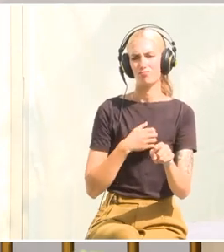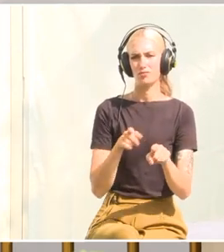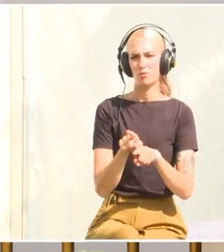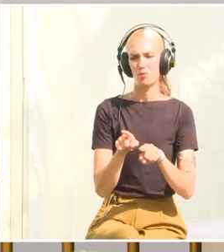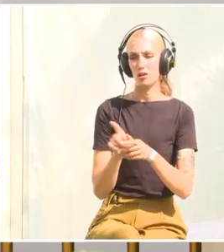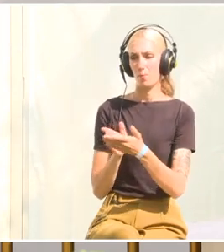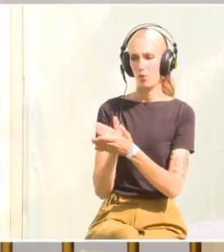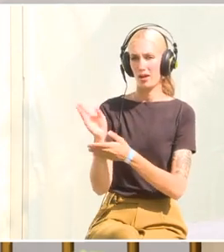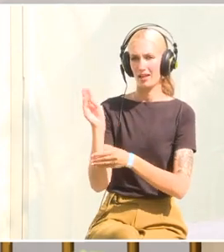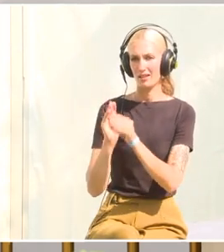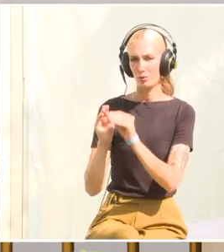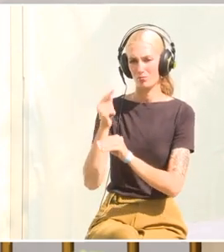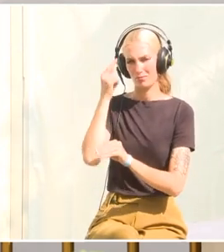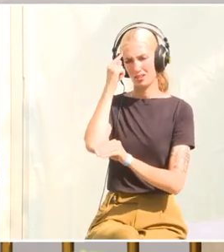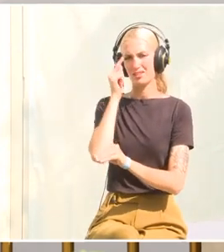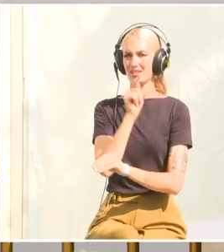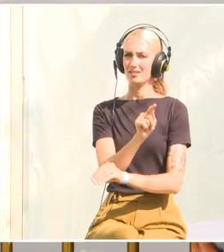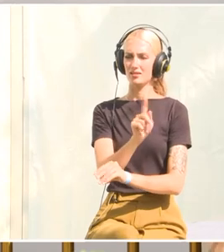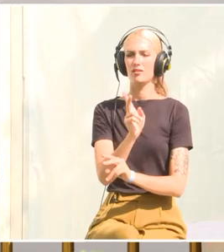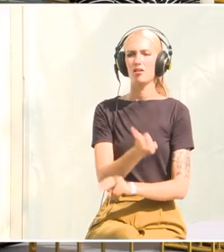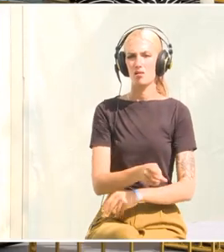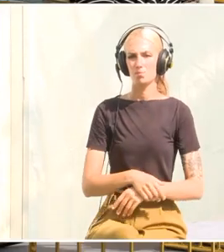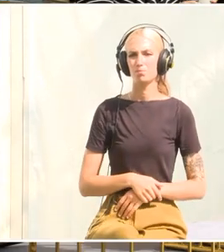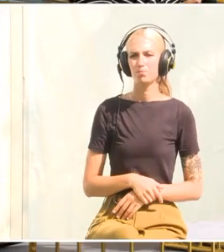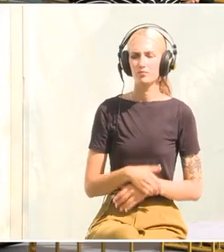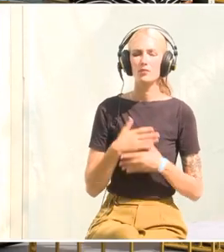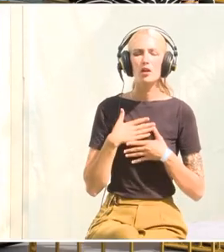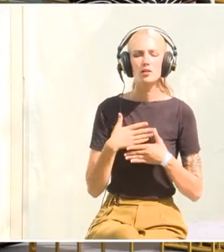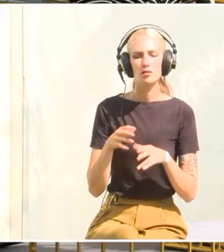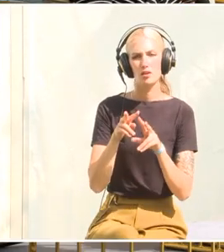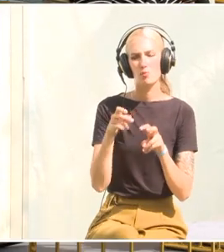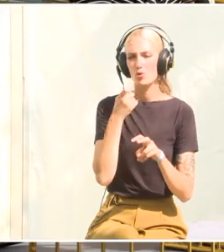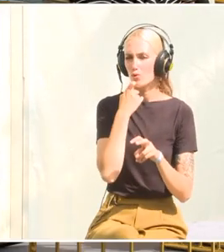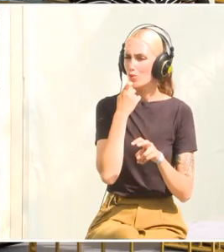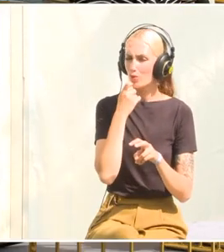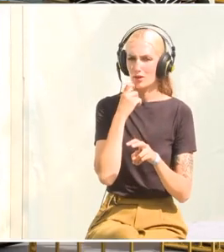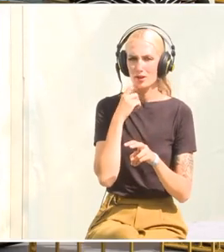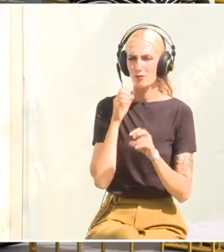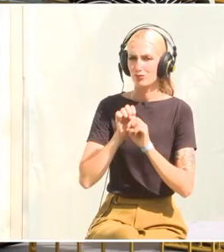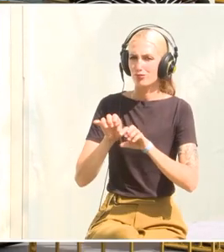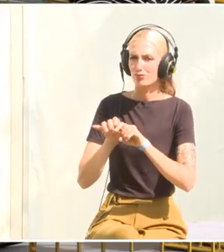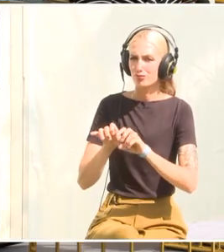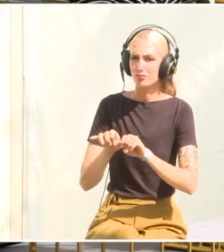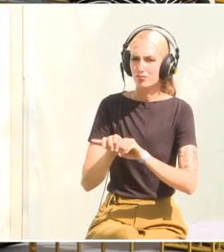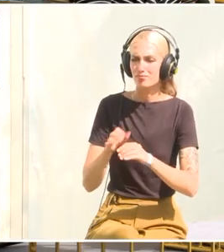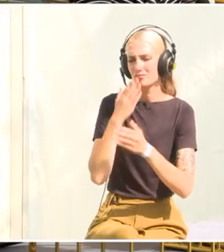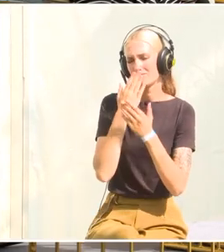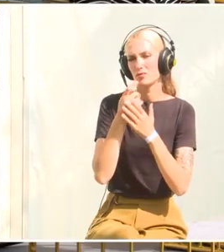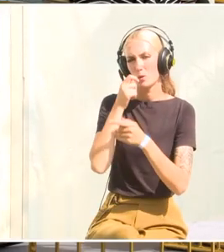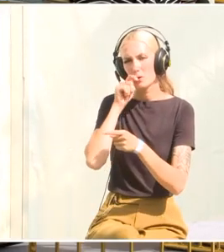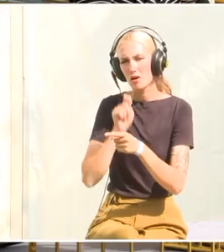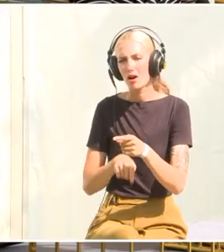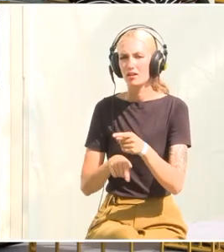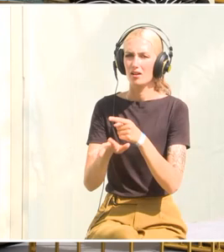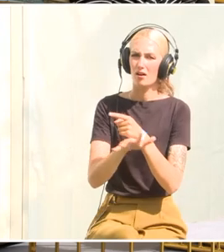thinking about that also. Yeah, thank you. There were lots of interesting topics that we will certainly take up today, like Ukraine and regional development.